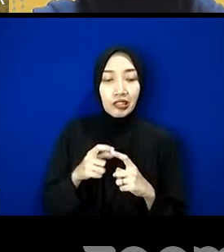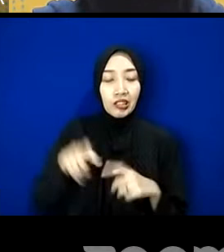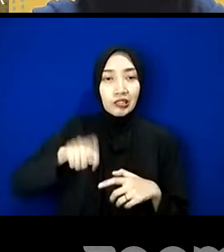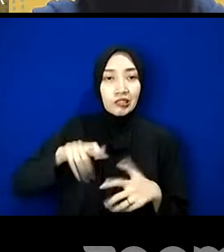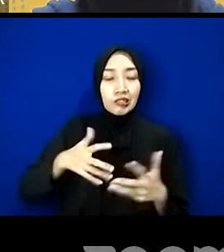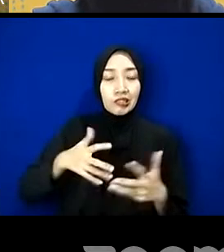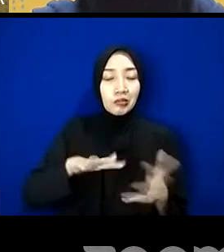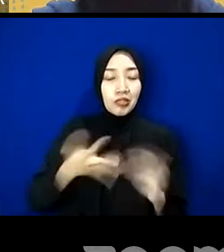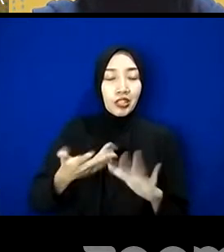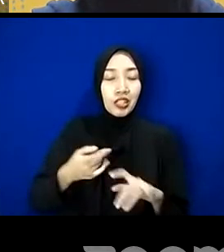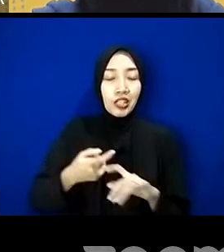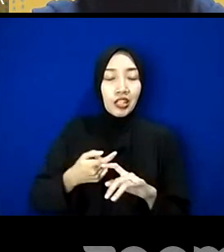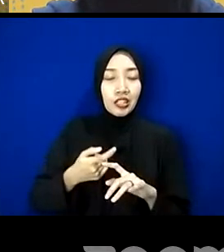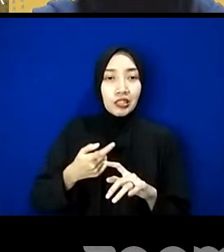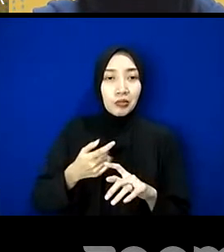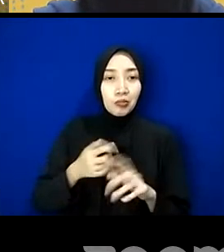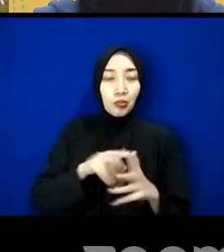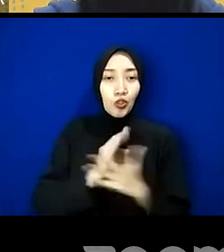They make